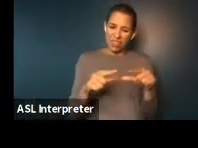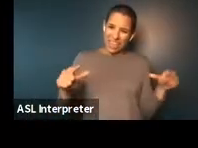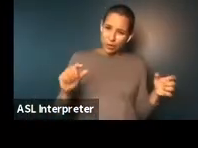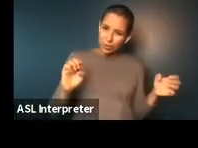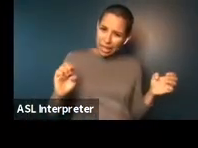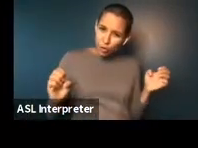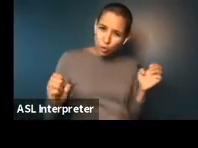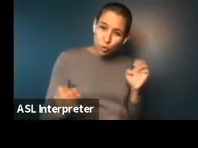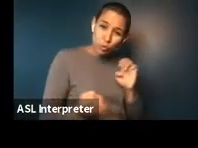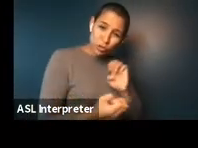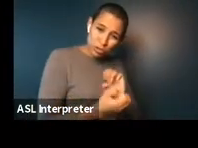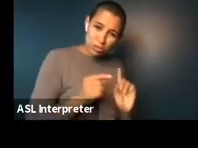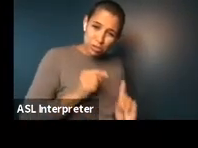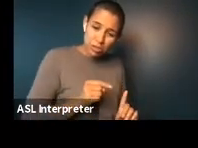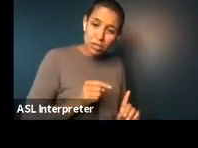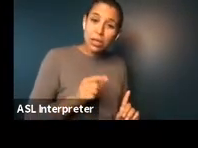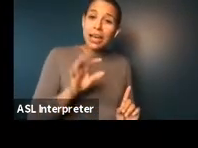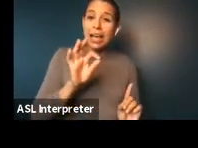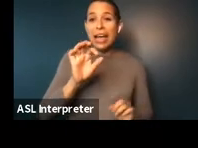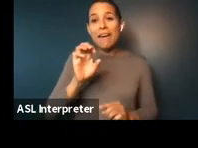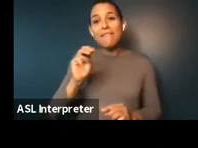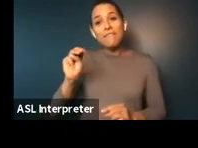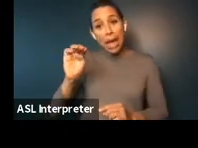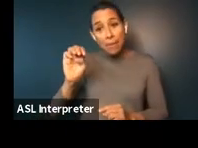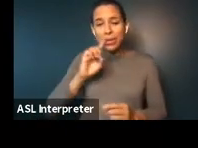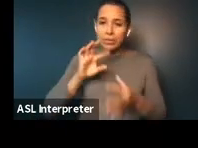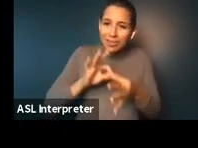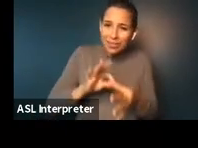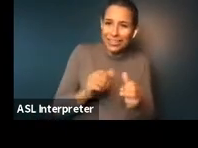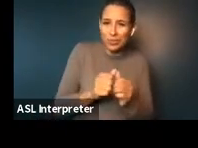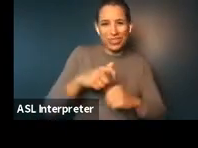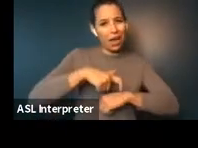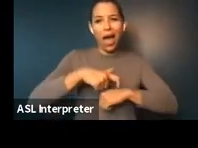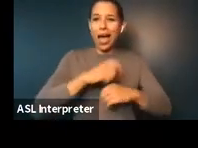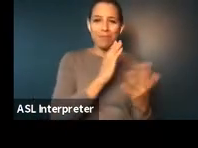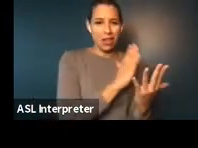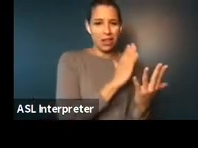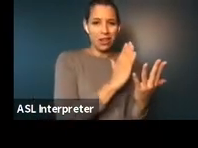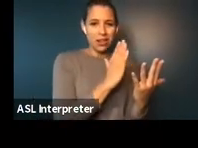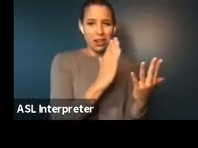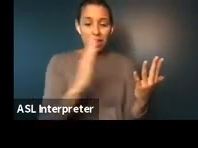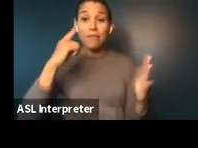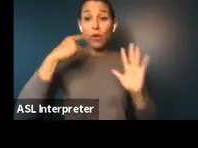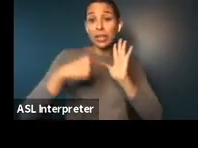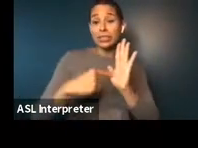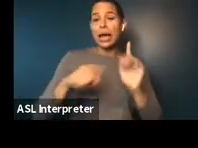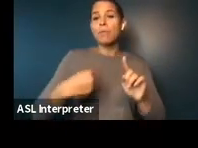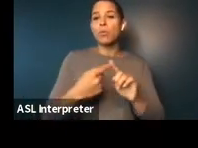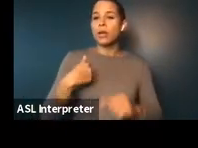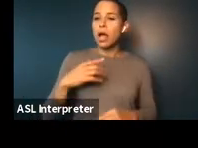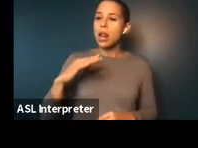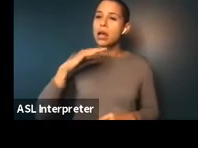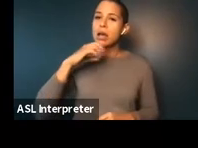connected to a particular temporality. That temporality is probably when I was coming of age in the mid to late